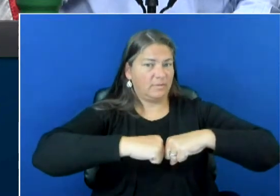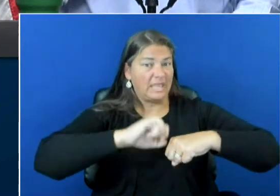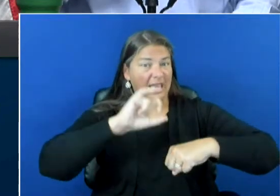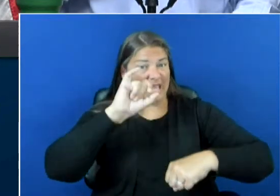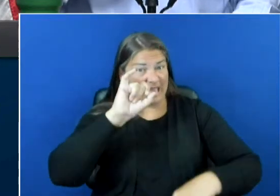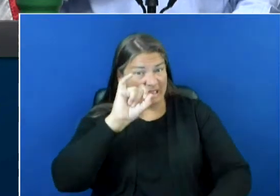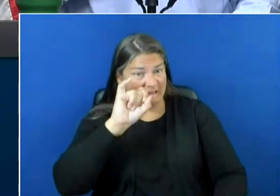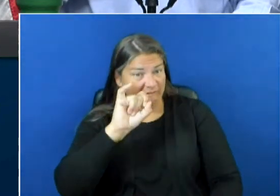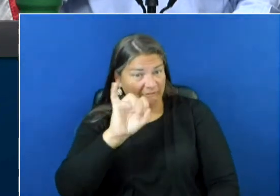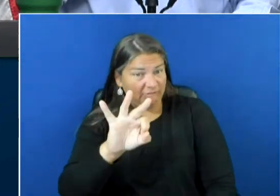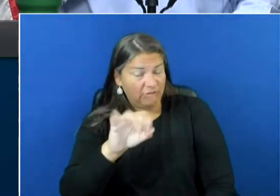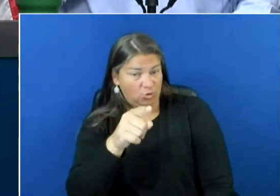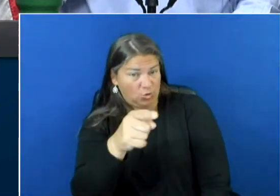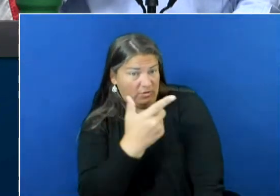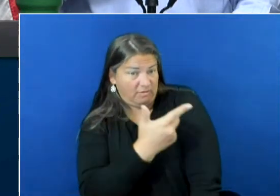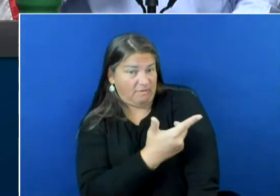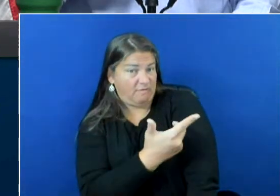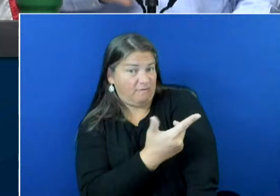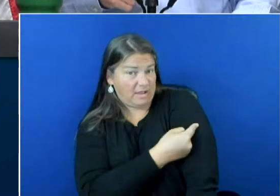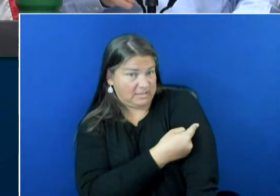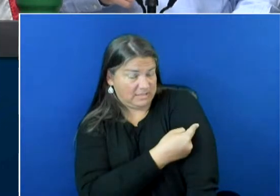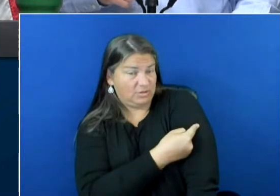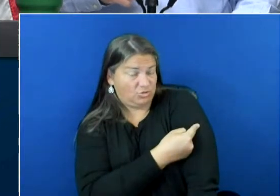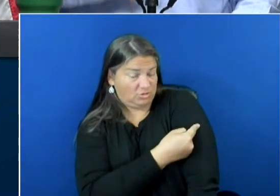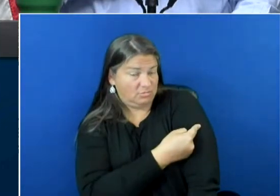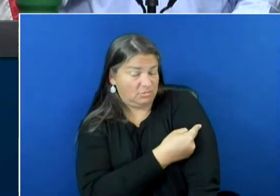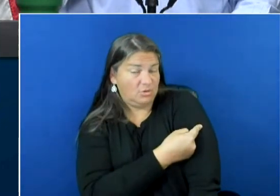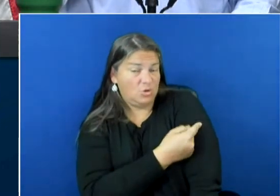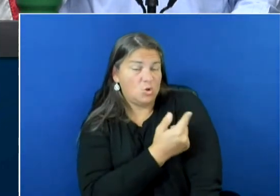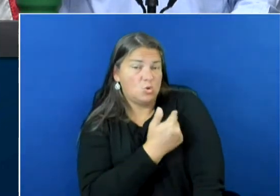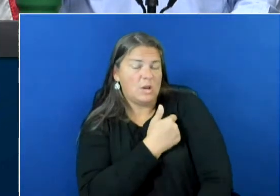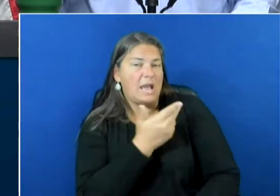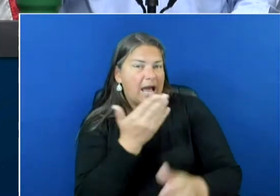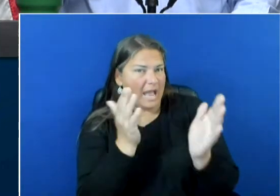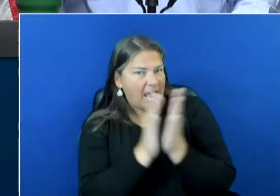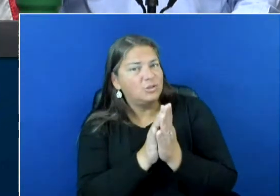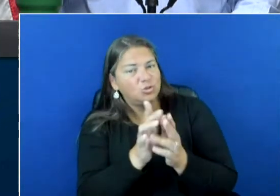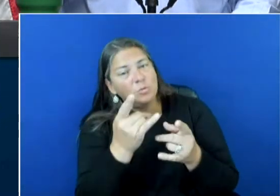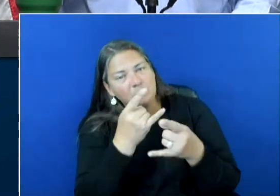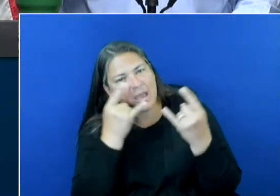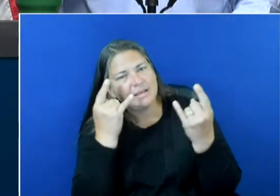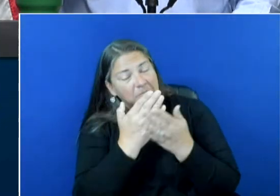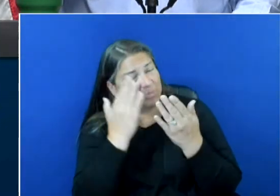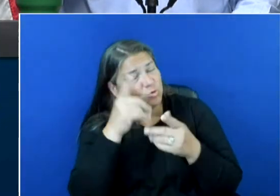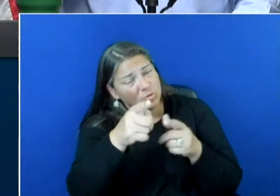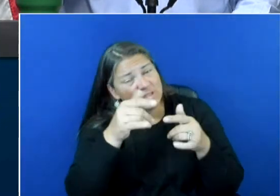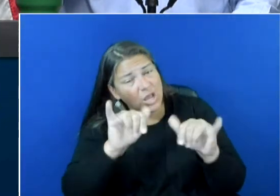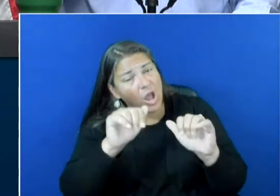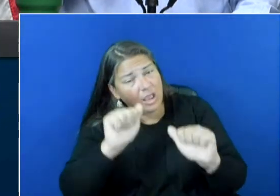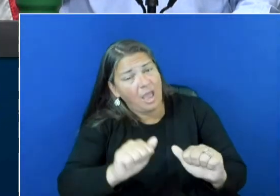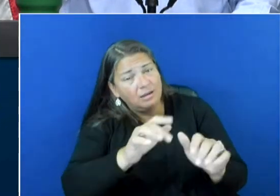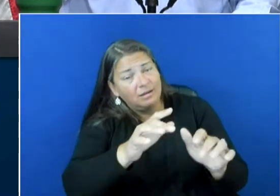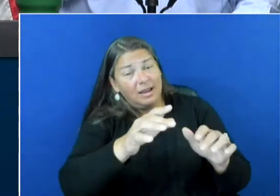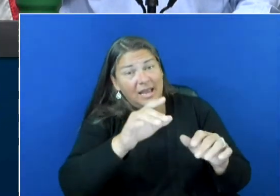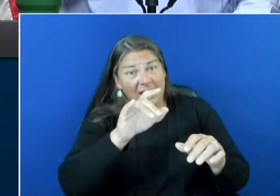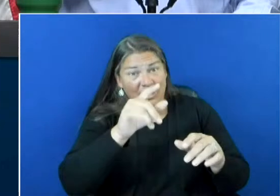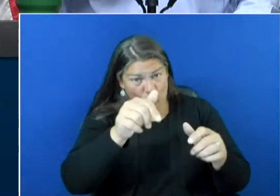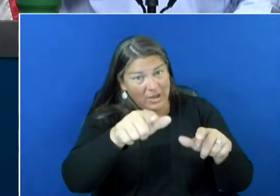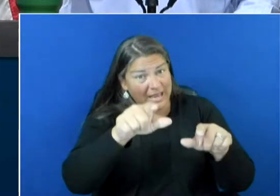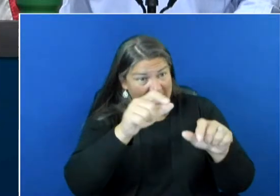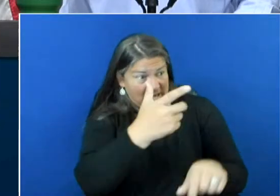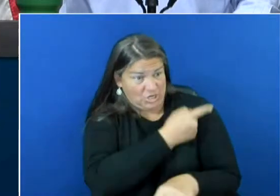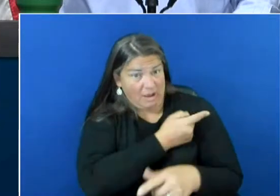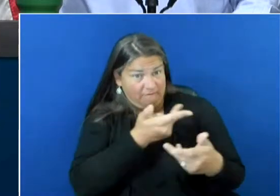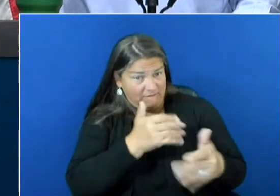We are asking you in a number of circumstances to wear a mask because you may be able to spread it. And if you can, given that we